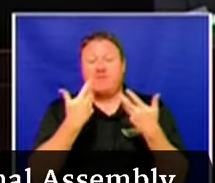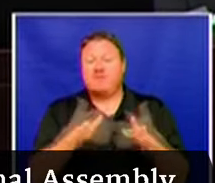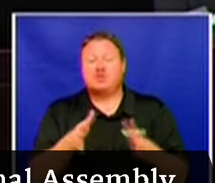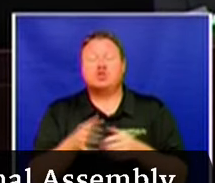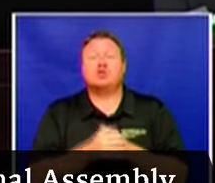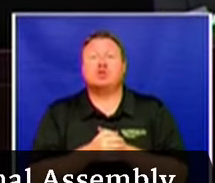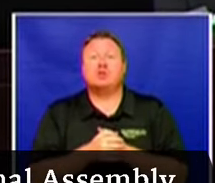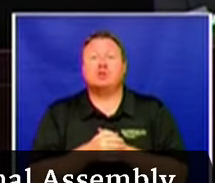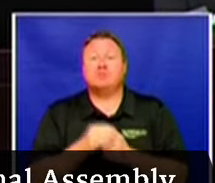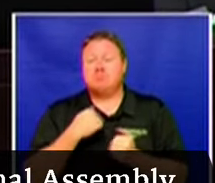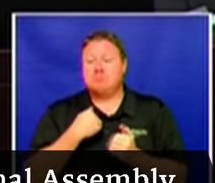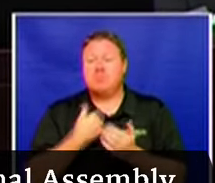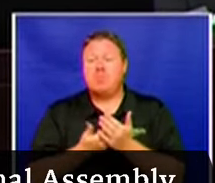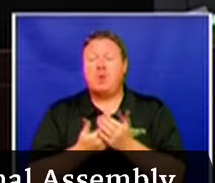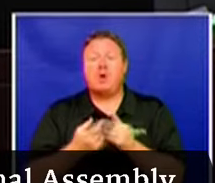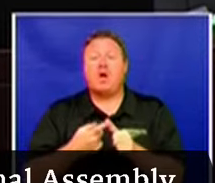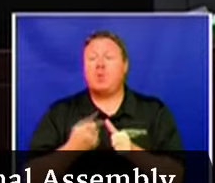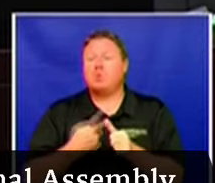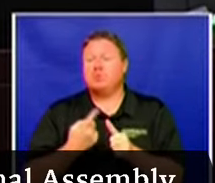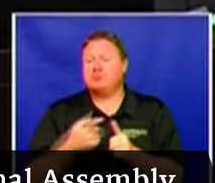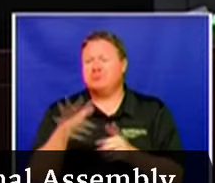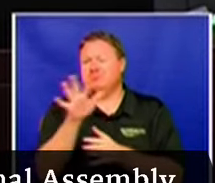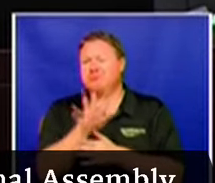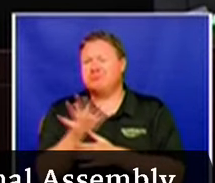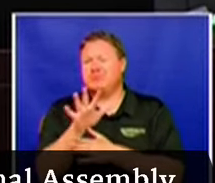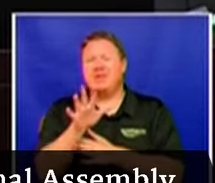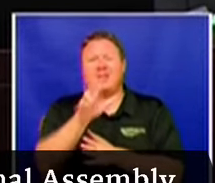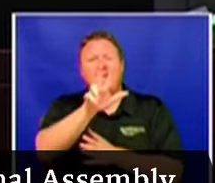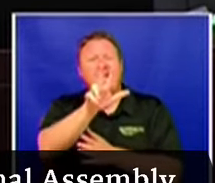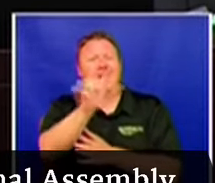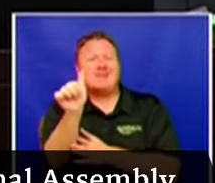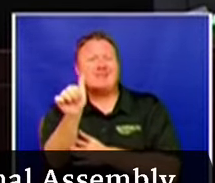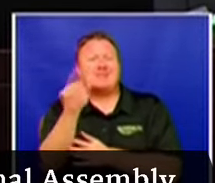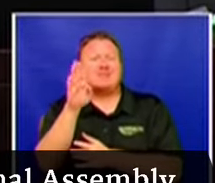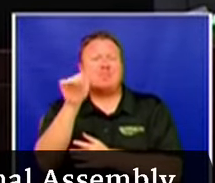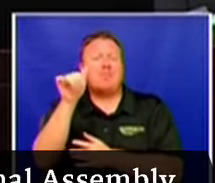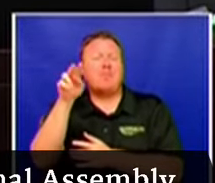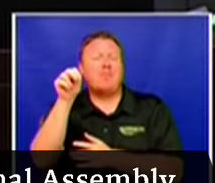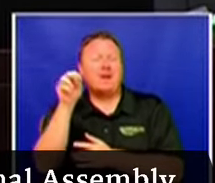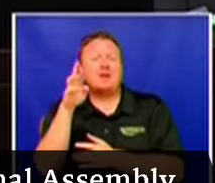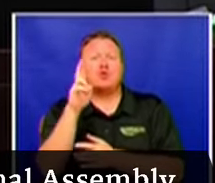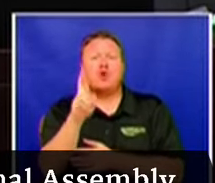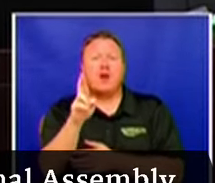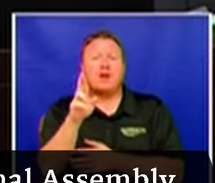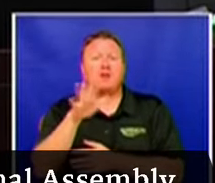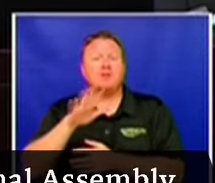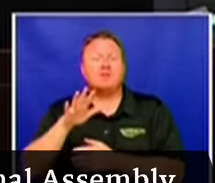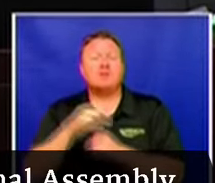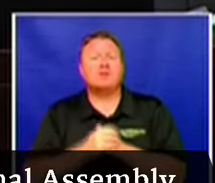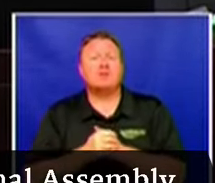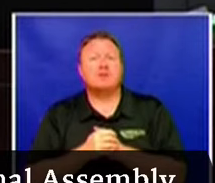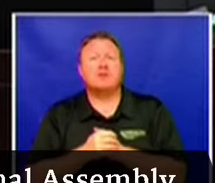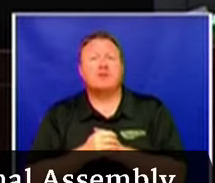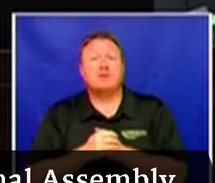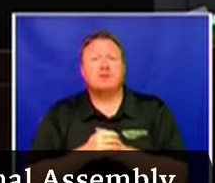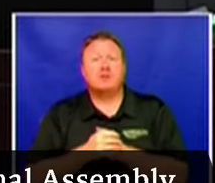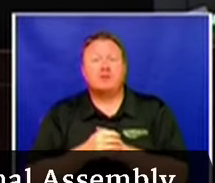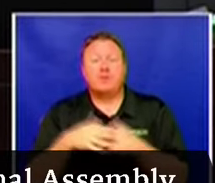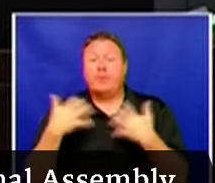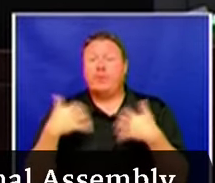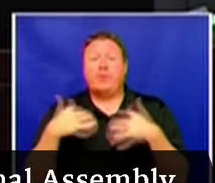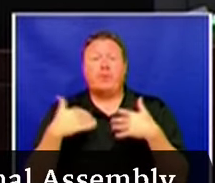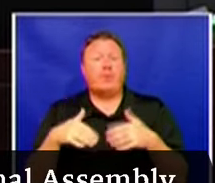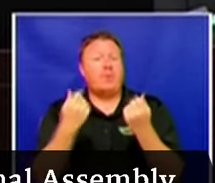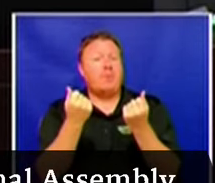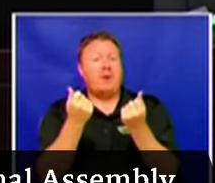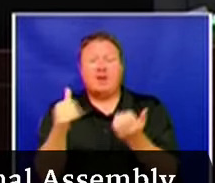can count that it amounted to something like 86 billion rand at some stage, which is a substantial amount